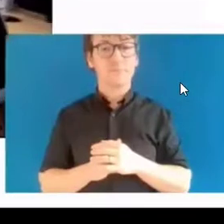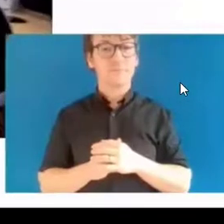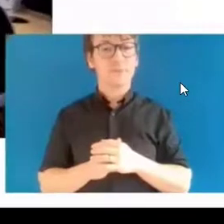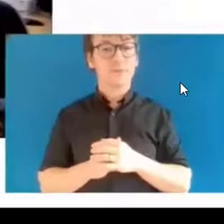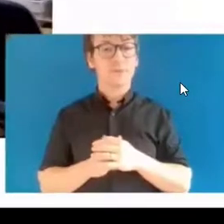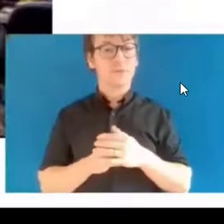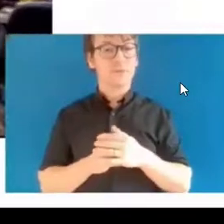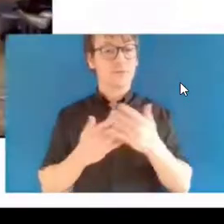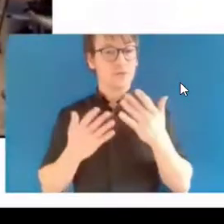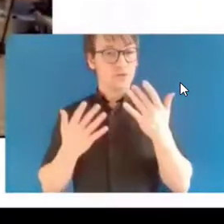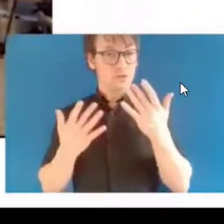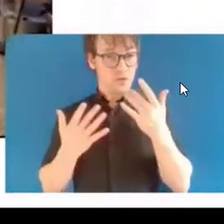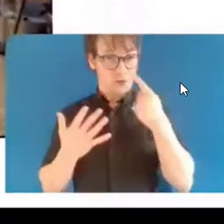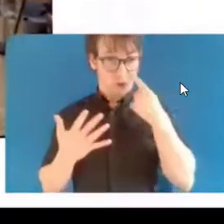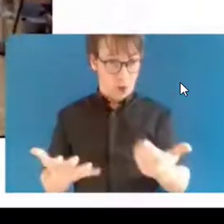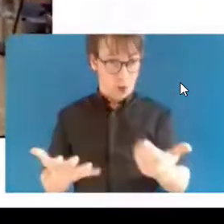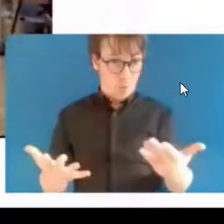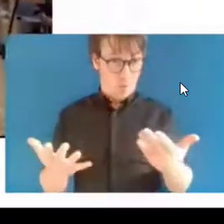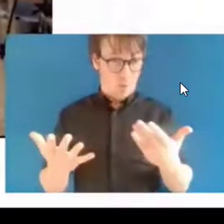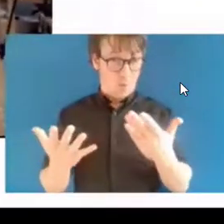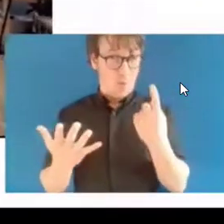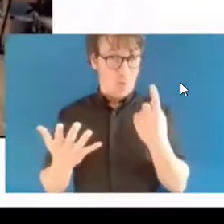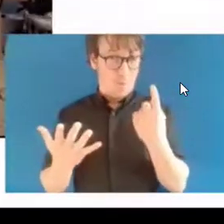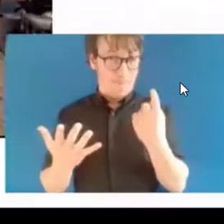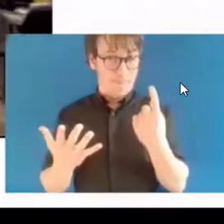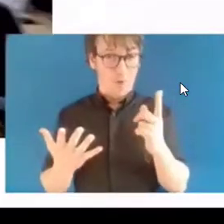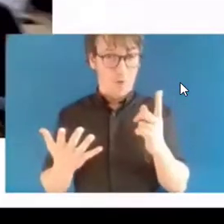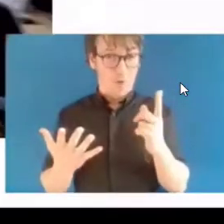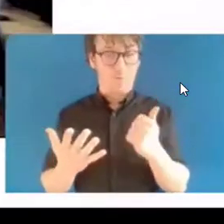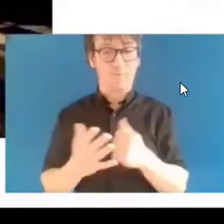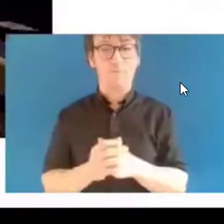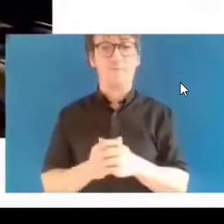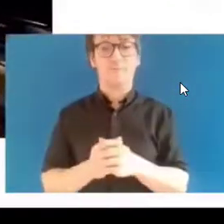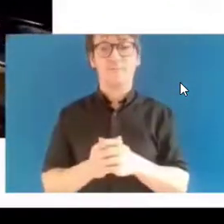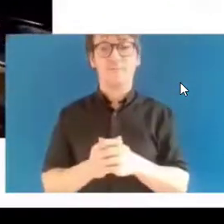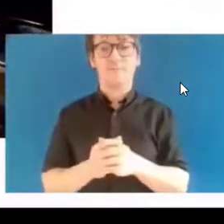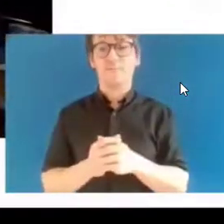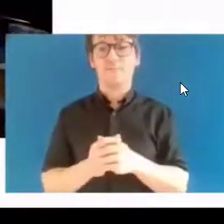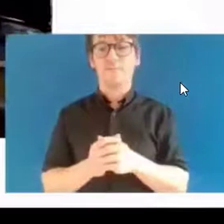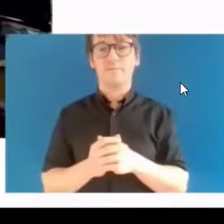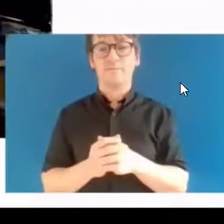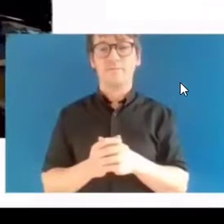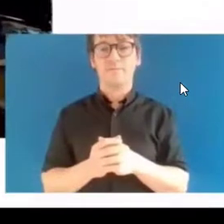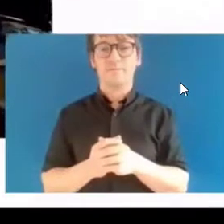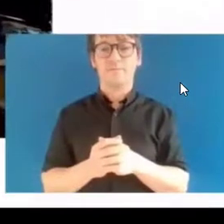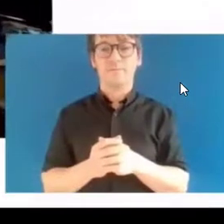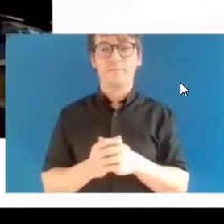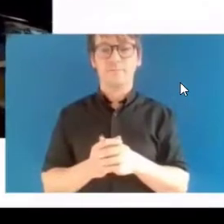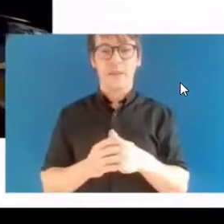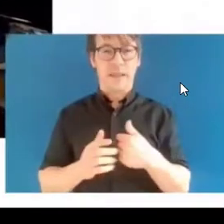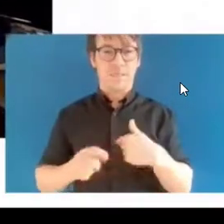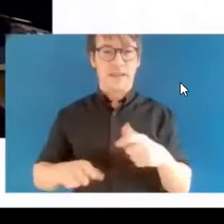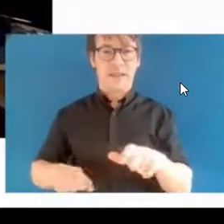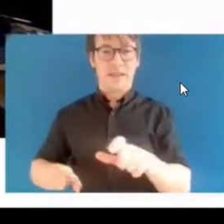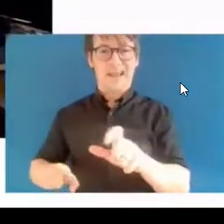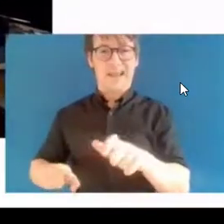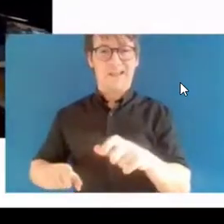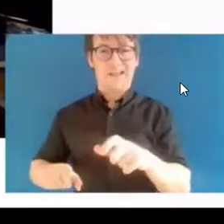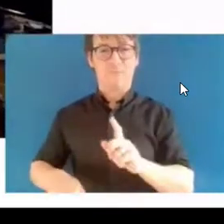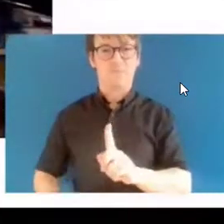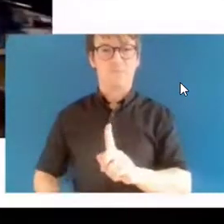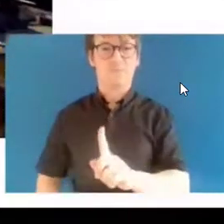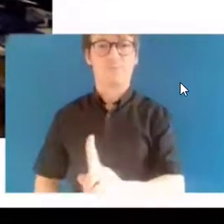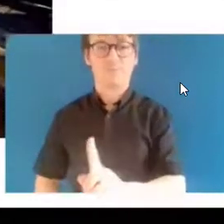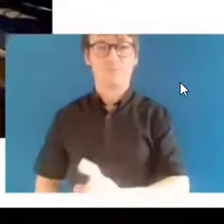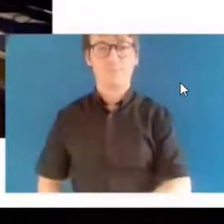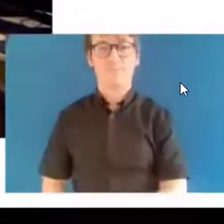just want to show you something else that Pepper can do. So I'm just going to move over to